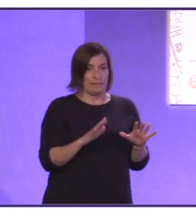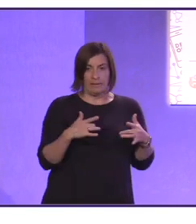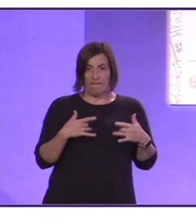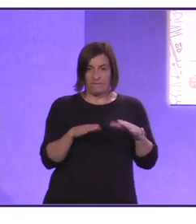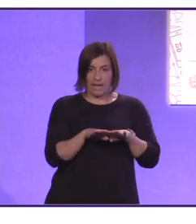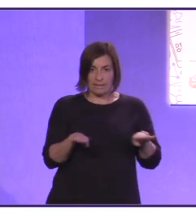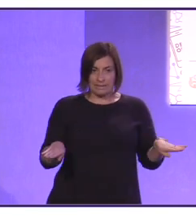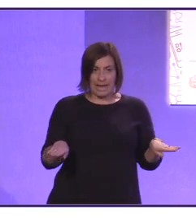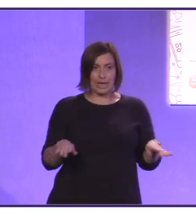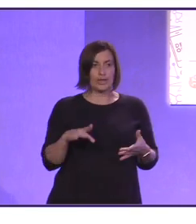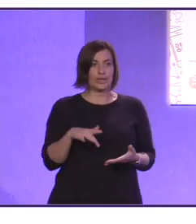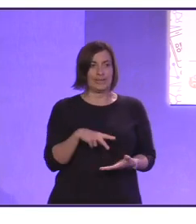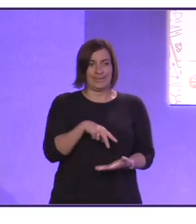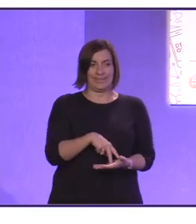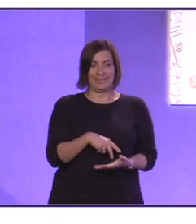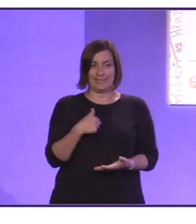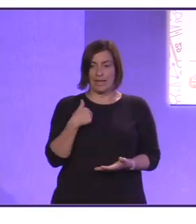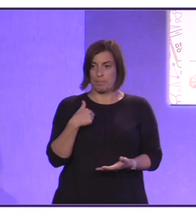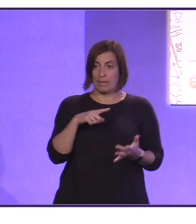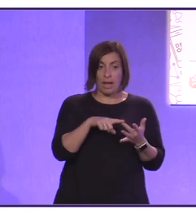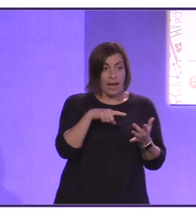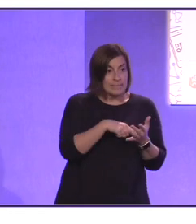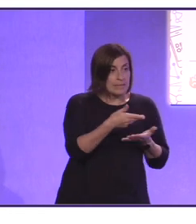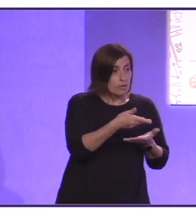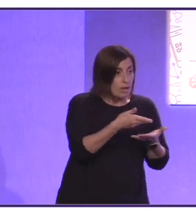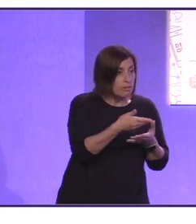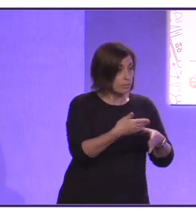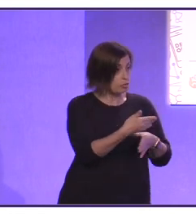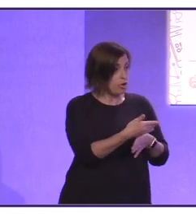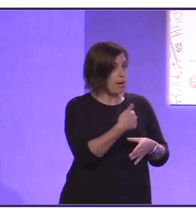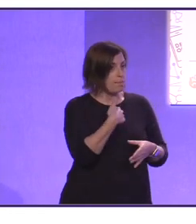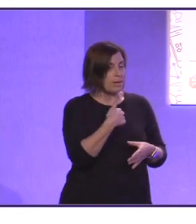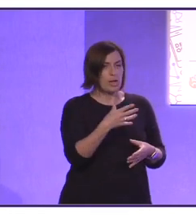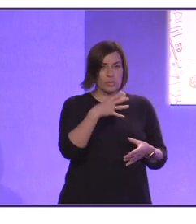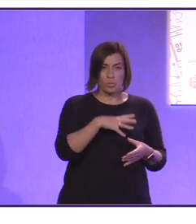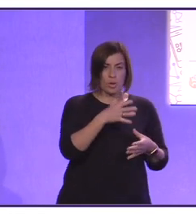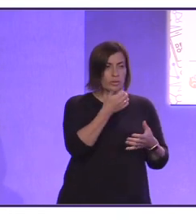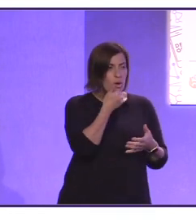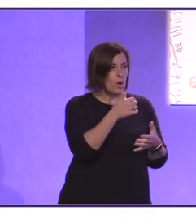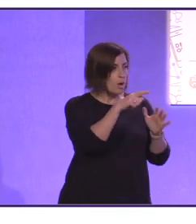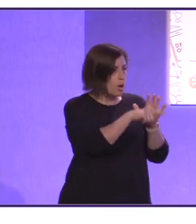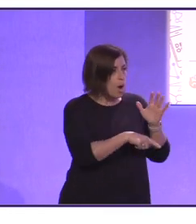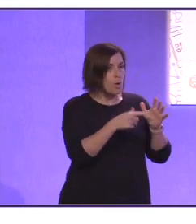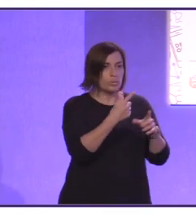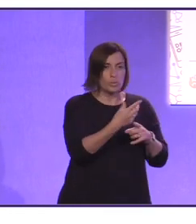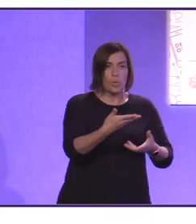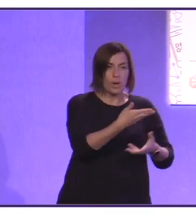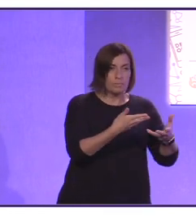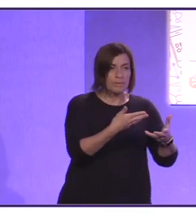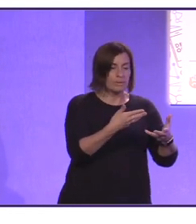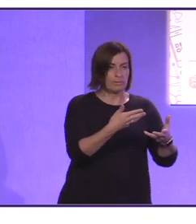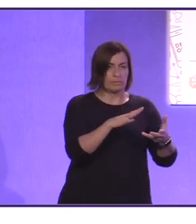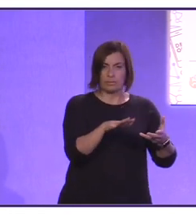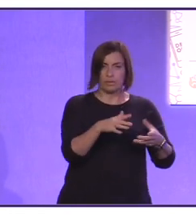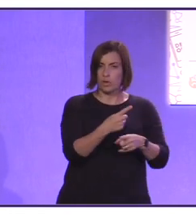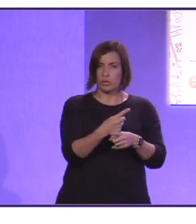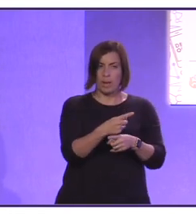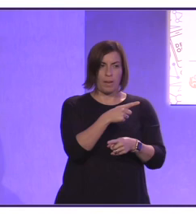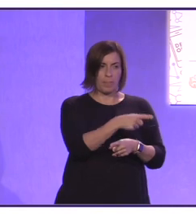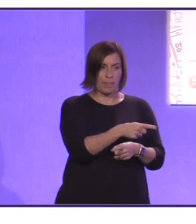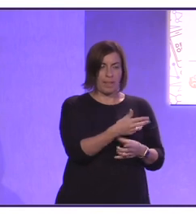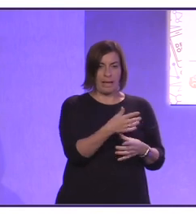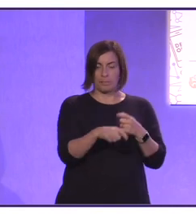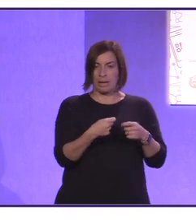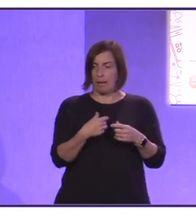not talking about technology. I'm an IT consultant. I wanna be talking about code and stuff, but I'm not, because there's something else that has become